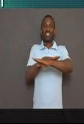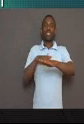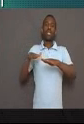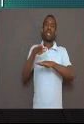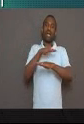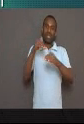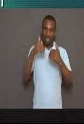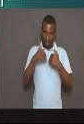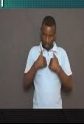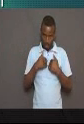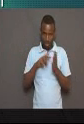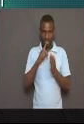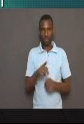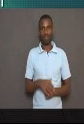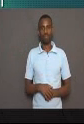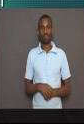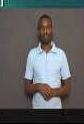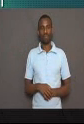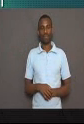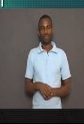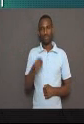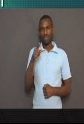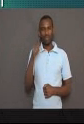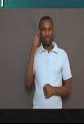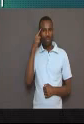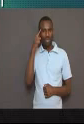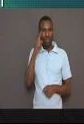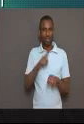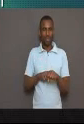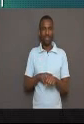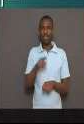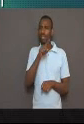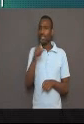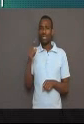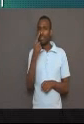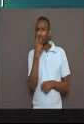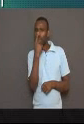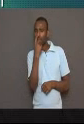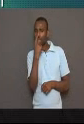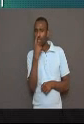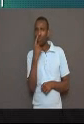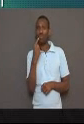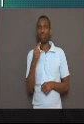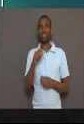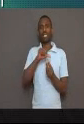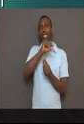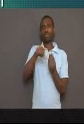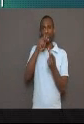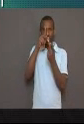Whether or not you have ever realized it, you experience atmospheric